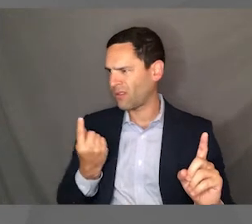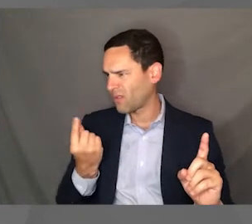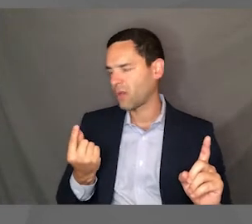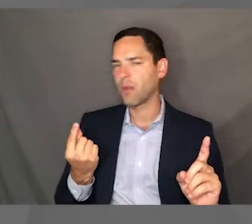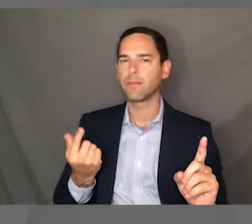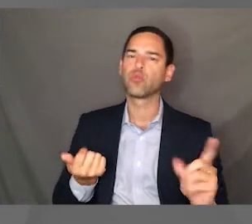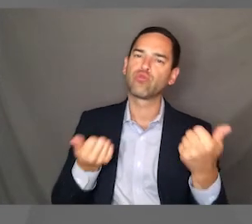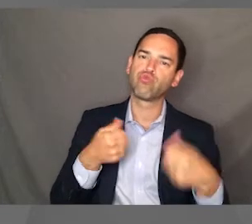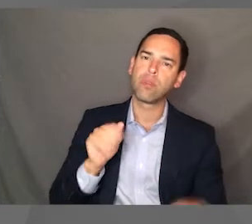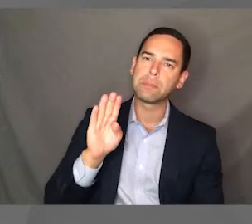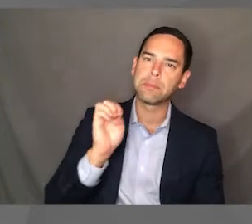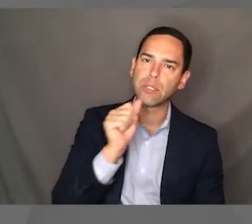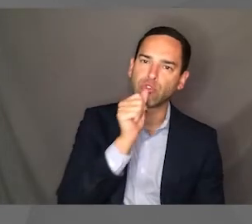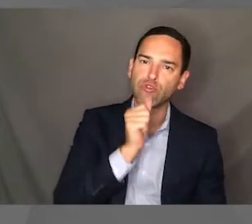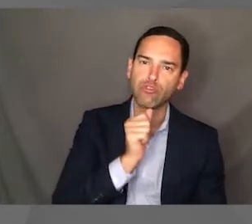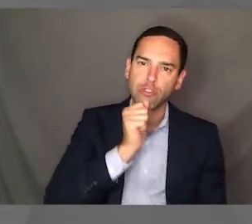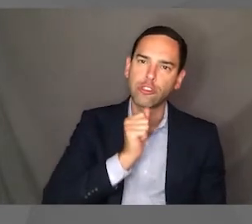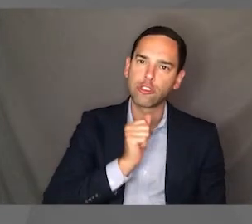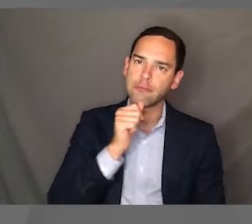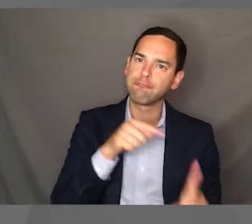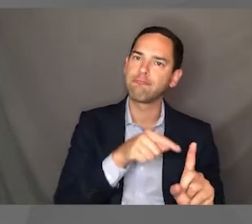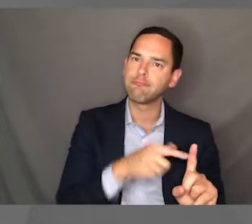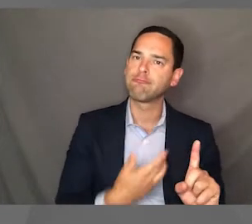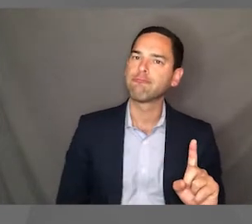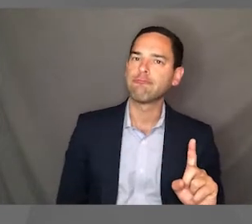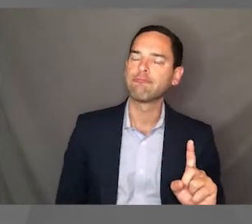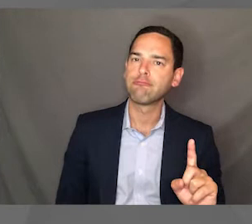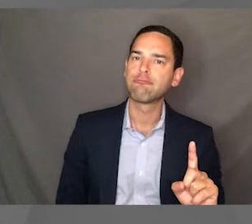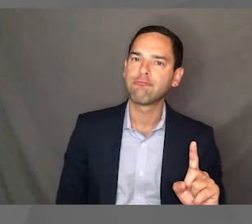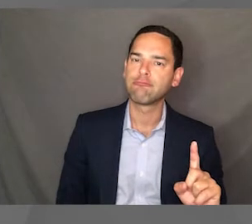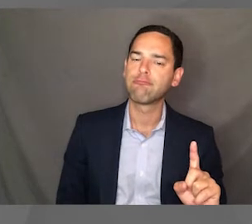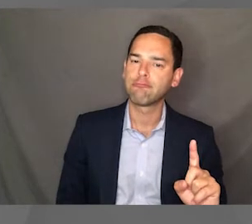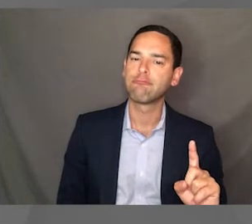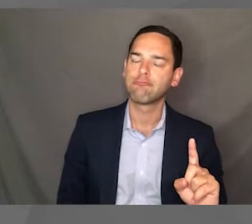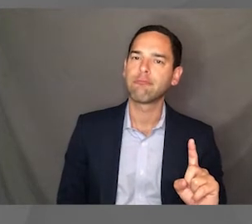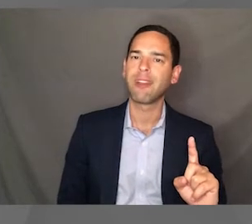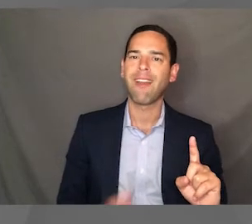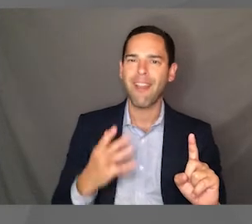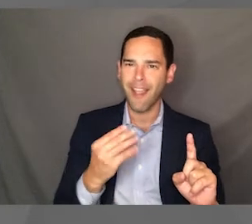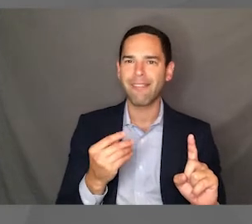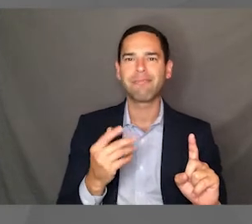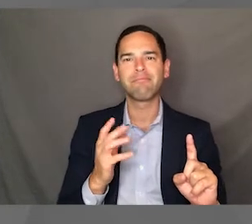exercise patience and simply generally educate